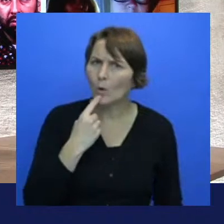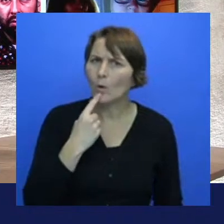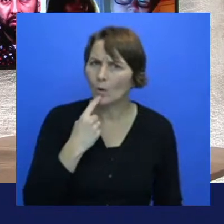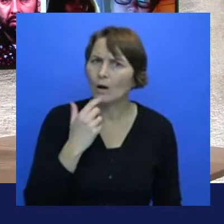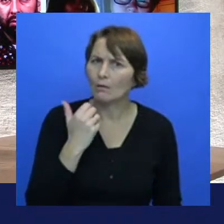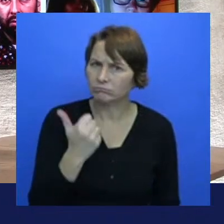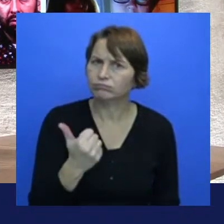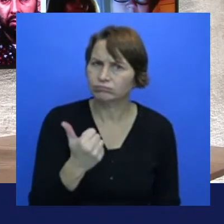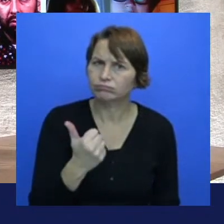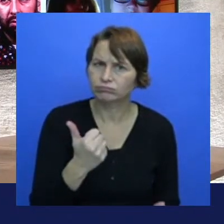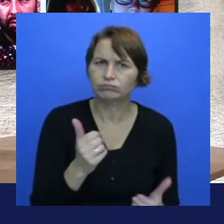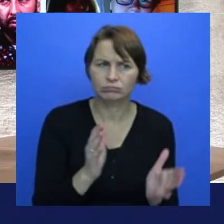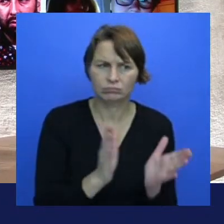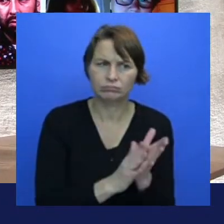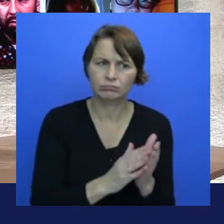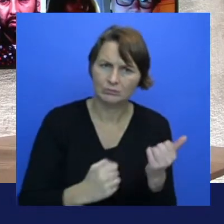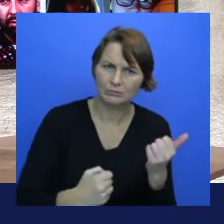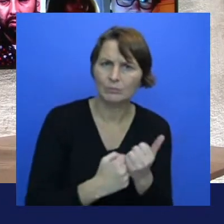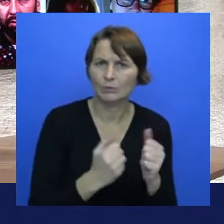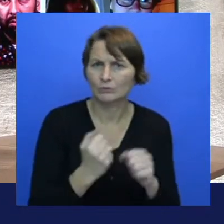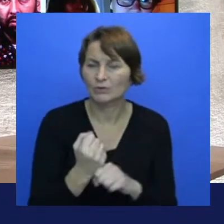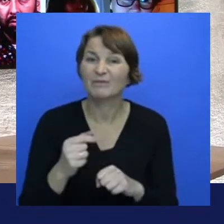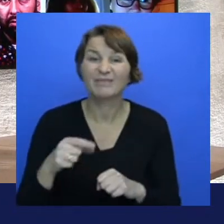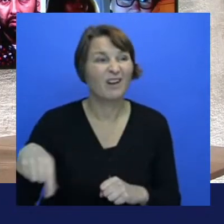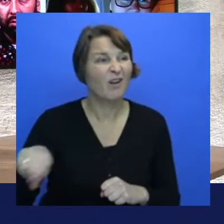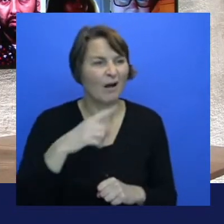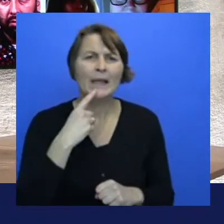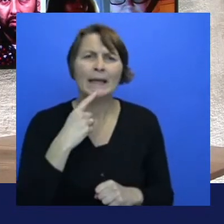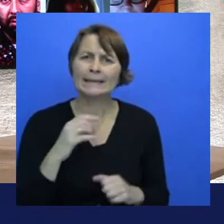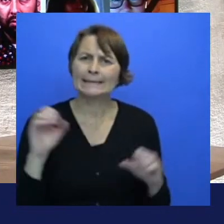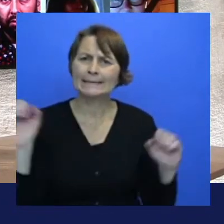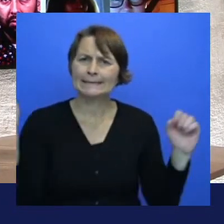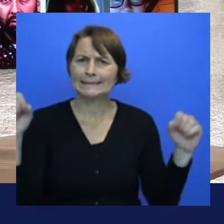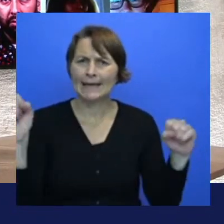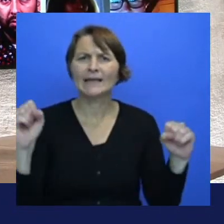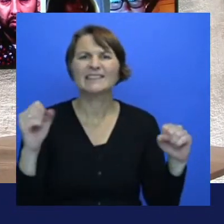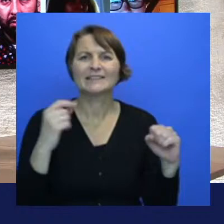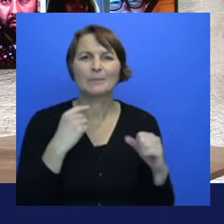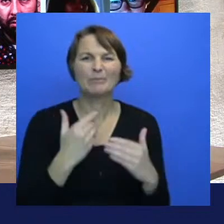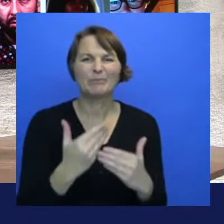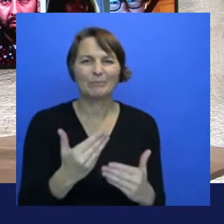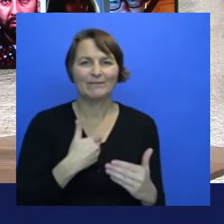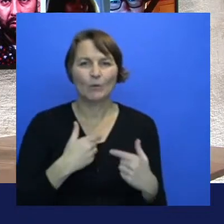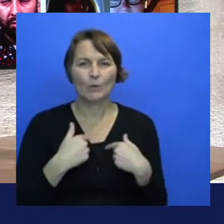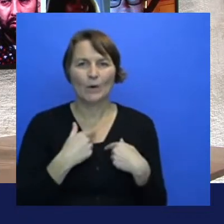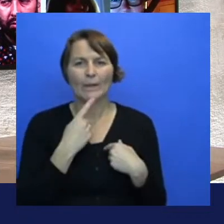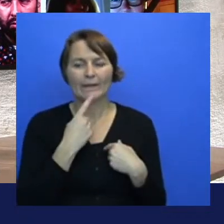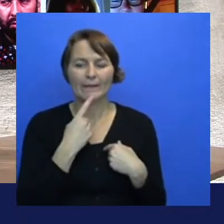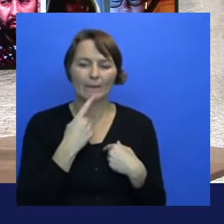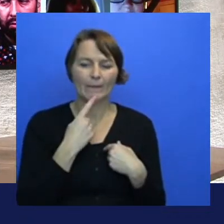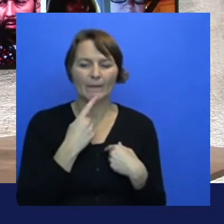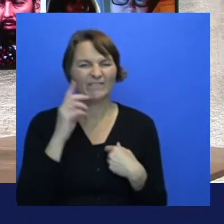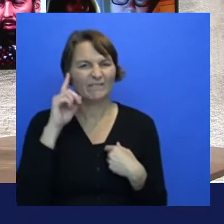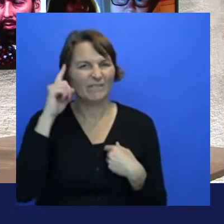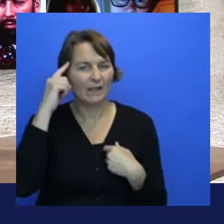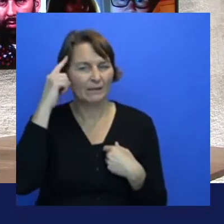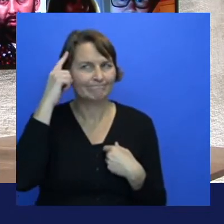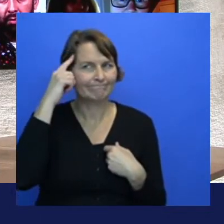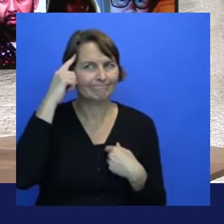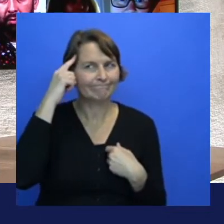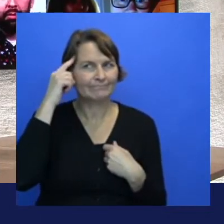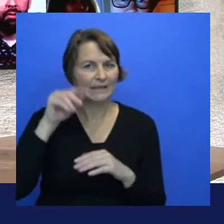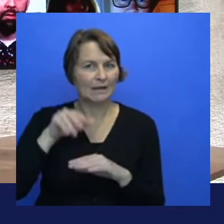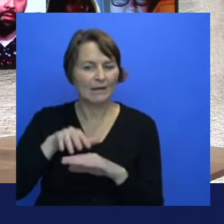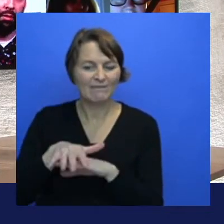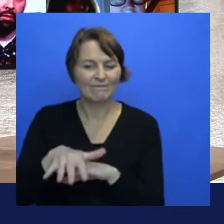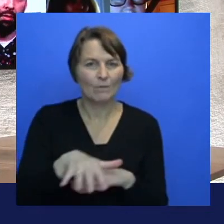all biased. So in order to get that bias out of it, I think it's very good to collaborate with others